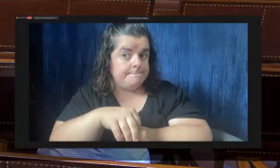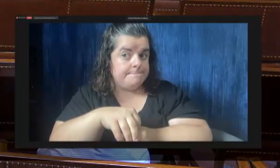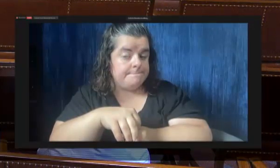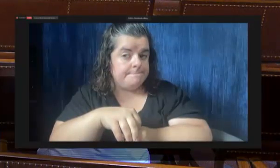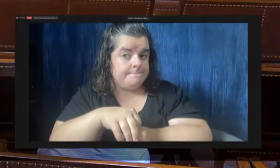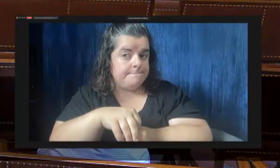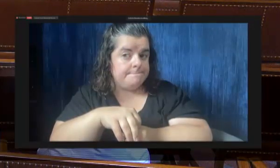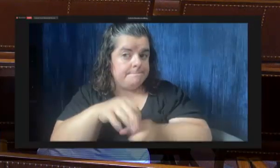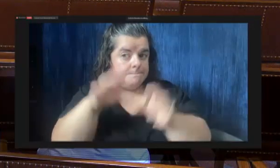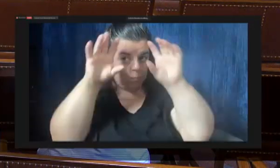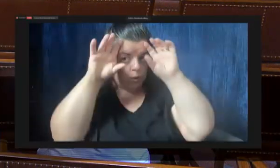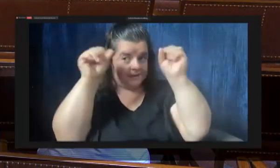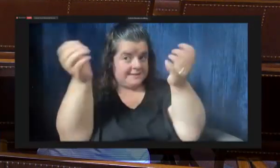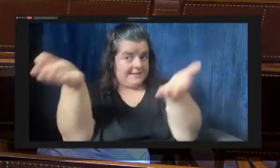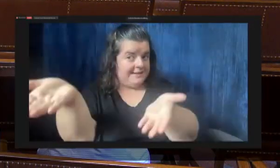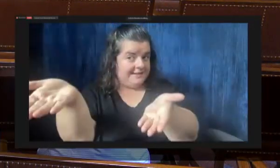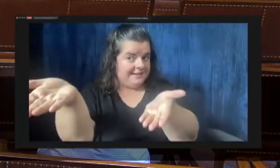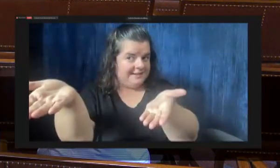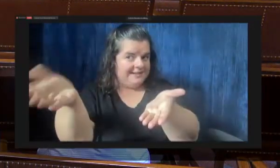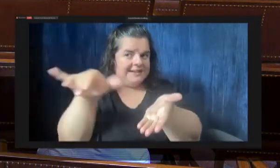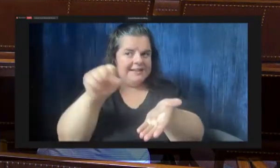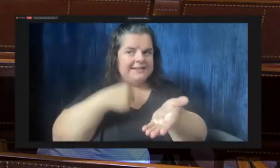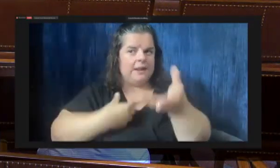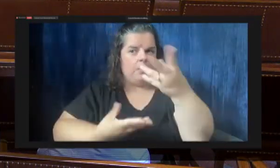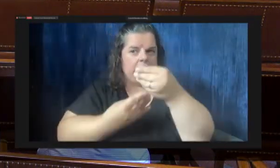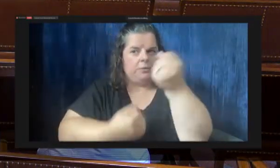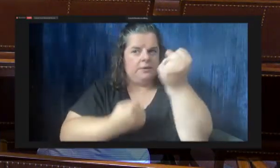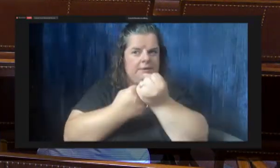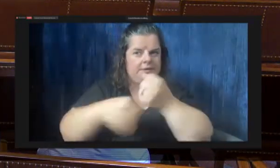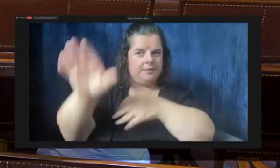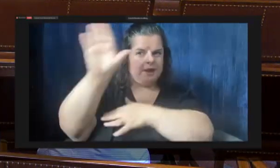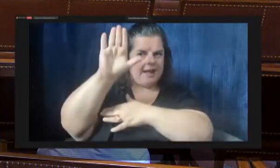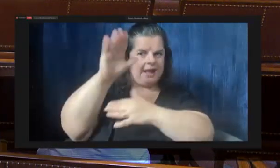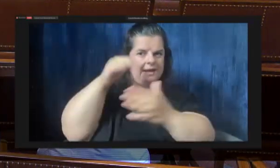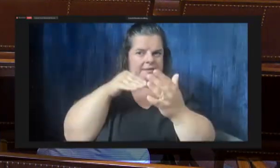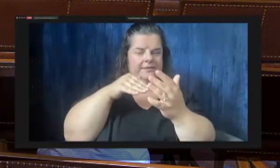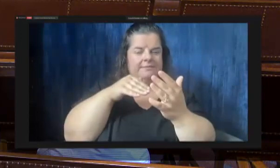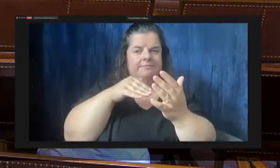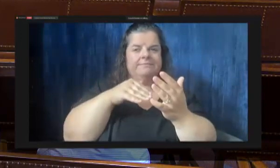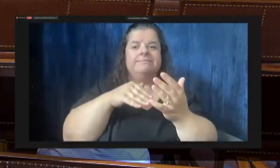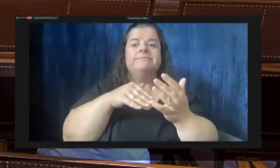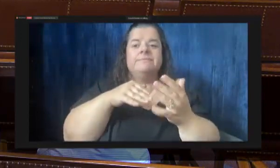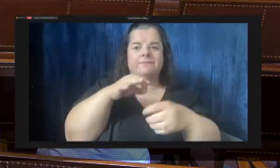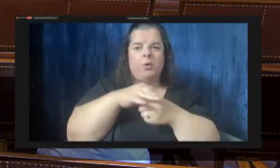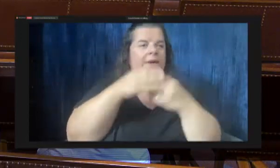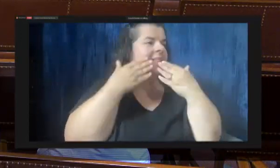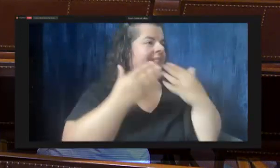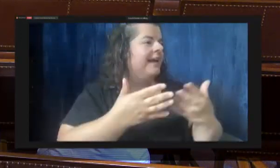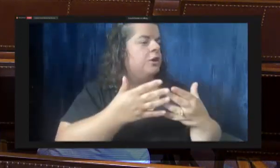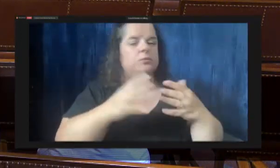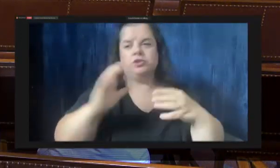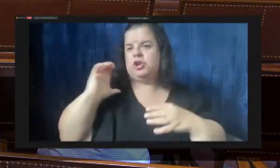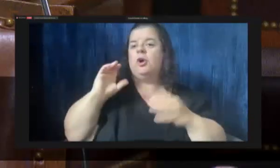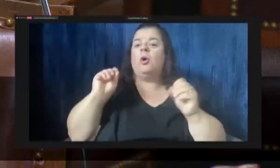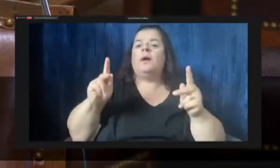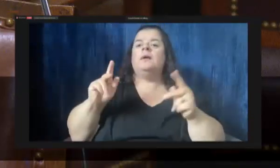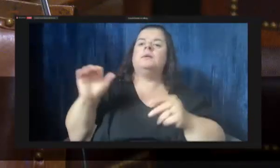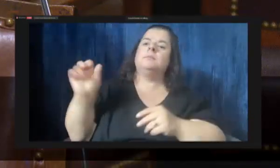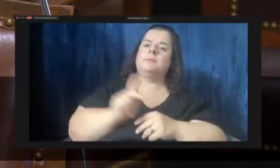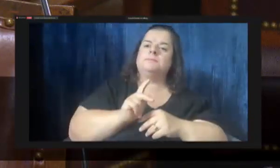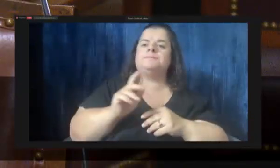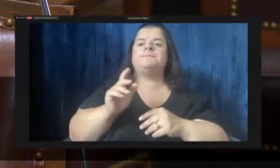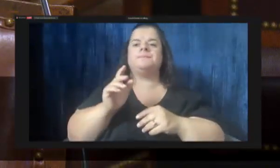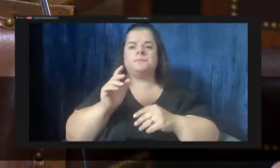Madam President. Yes, I'd like to register an I vote. Thank you. Thank you, Madam President. Thank you, Councilman. Sorry. Thanks, Mr. Chair. Yeah, and so